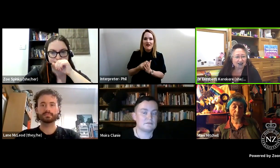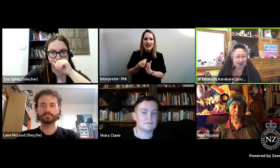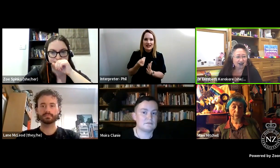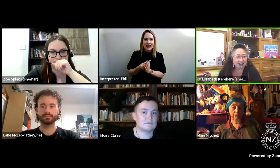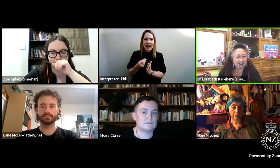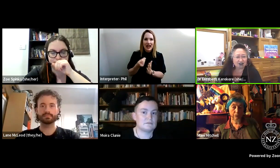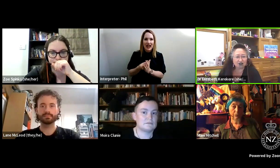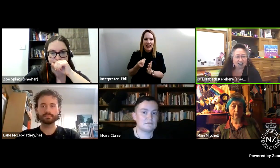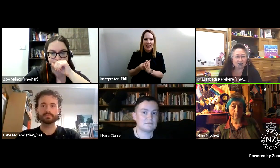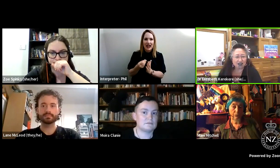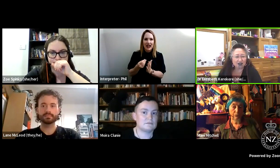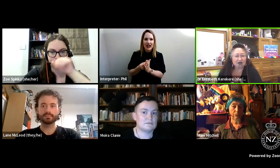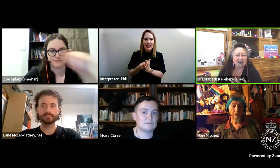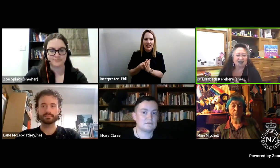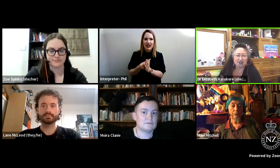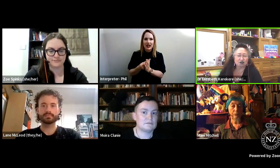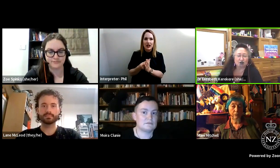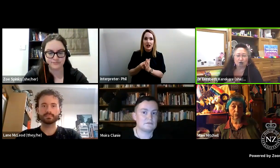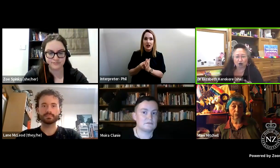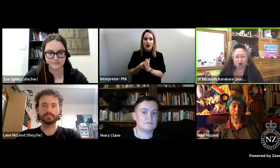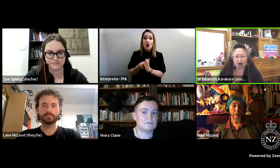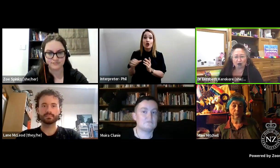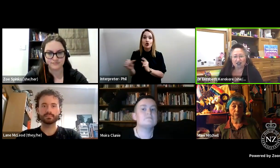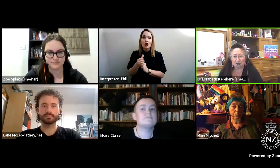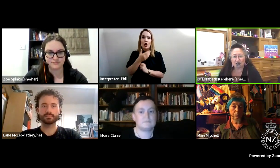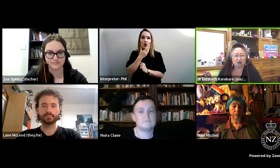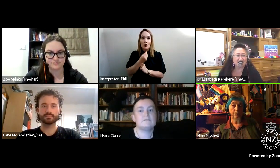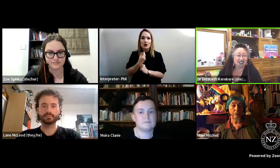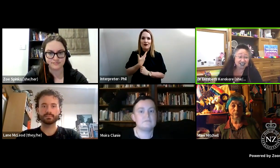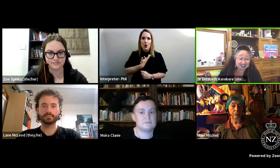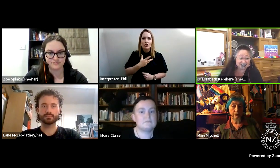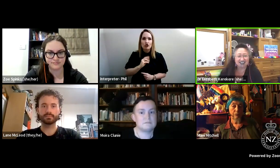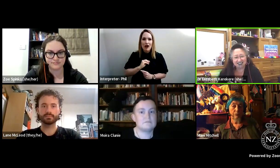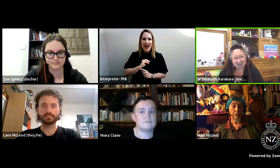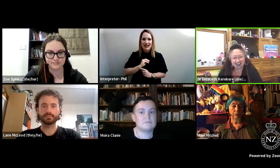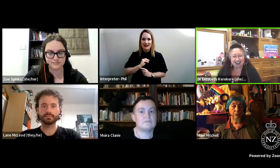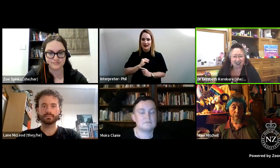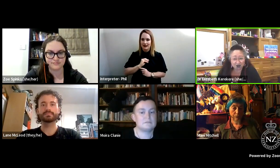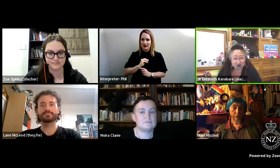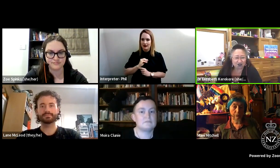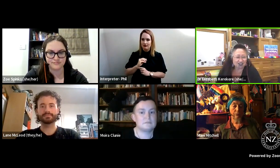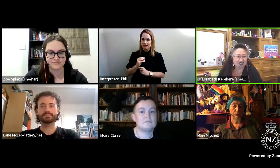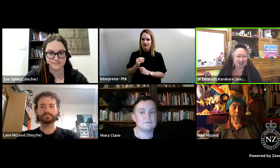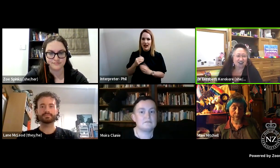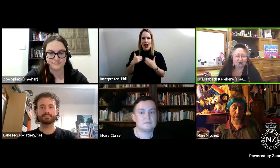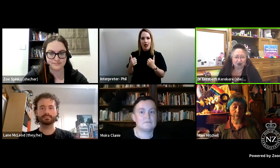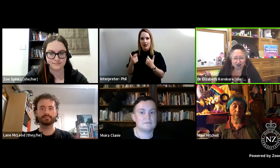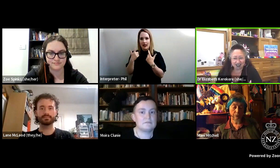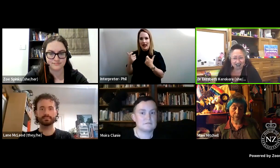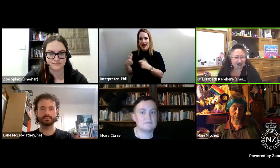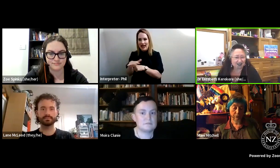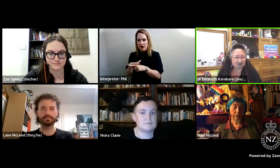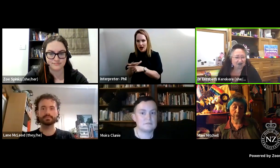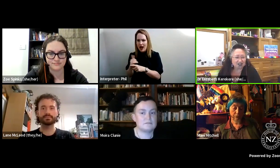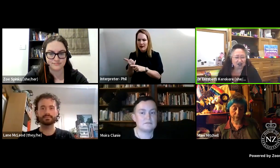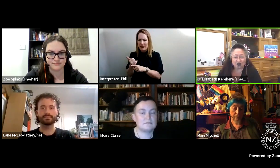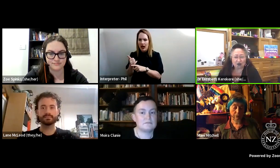and trans healthcare, but then it's used for a broader rainbow thing, which means it isn't actually used for